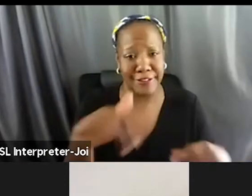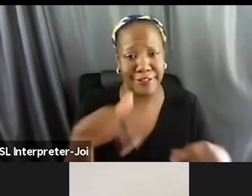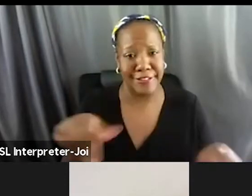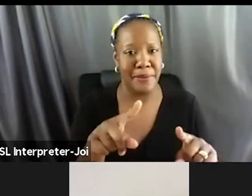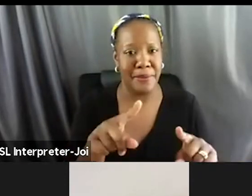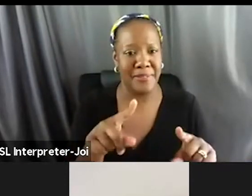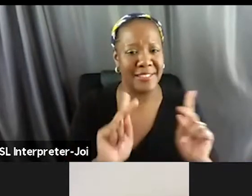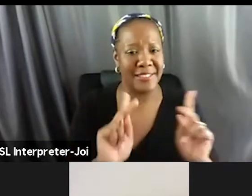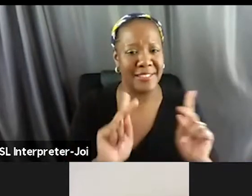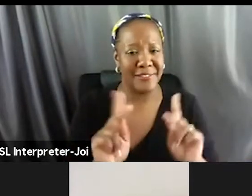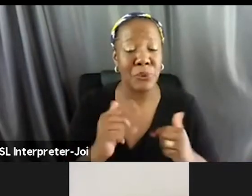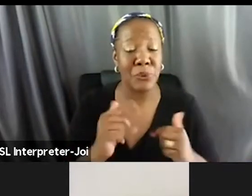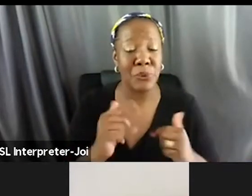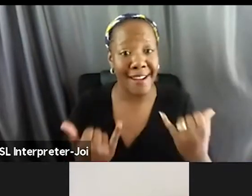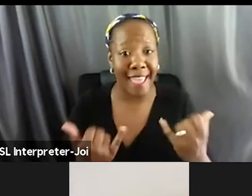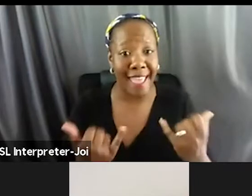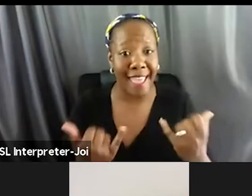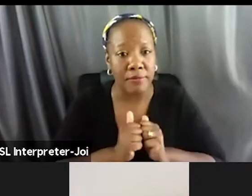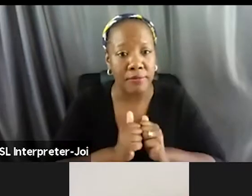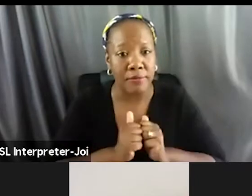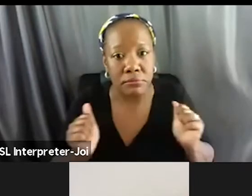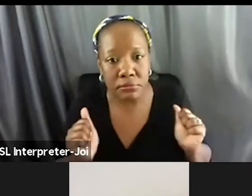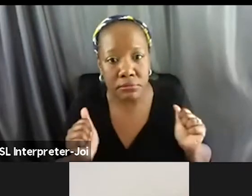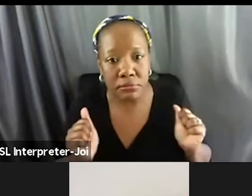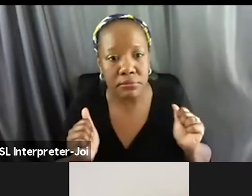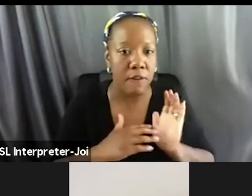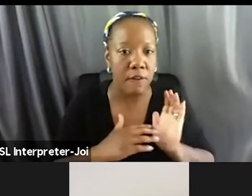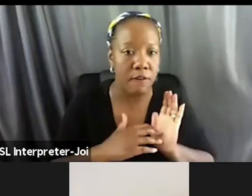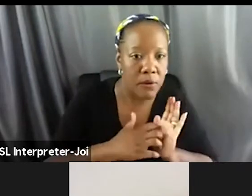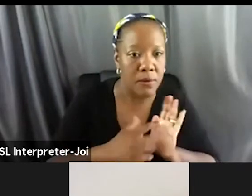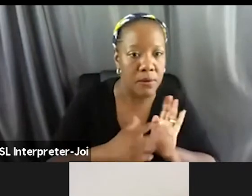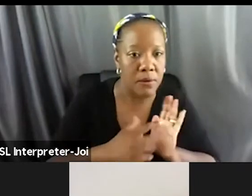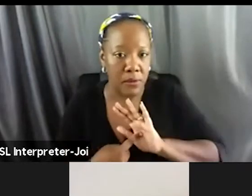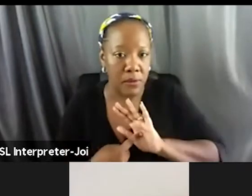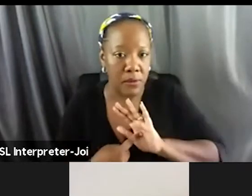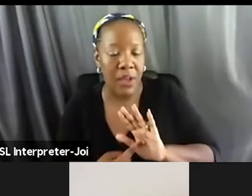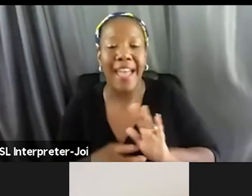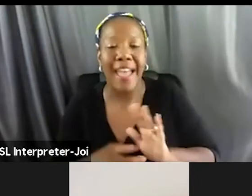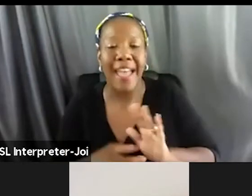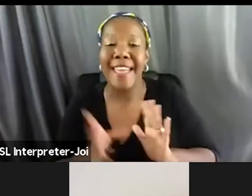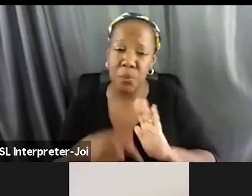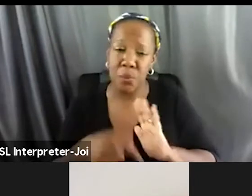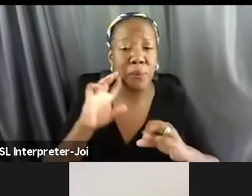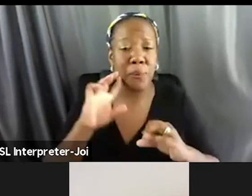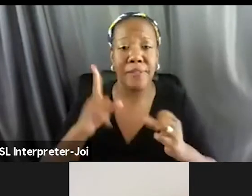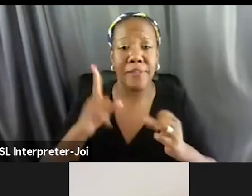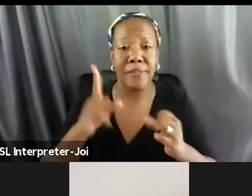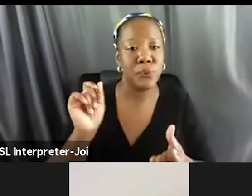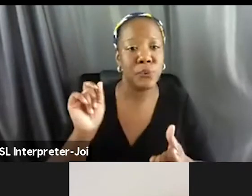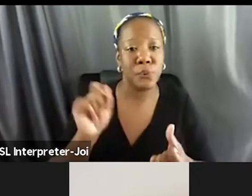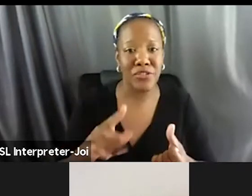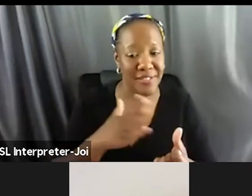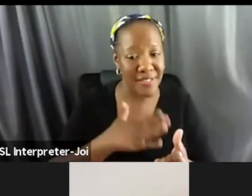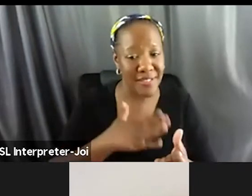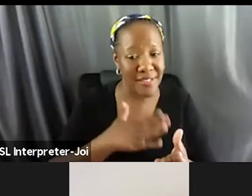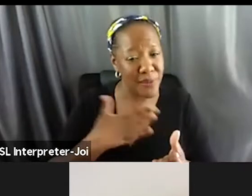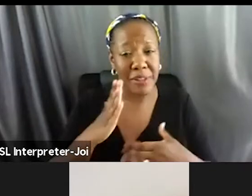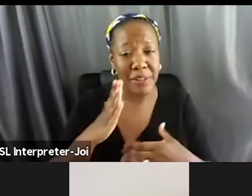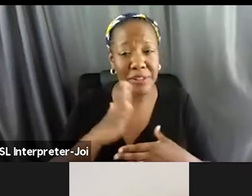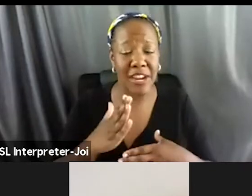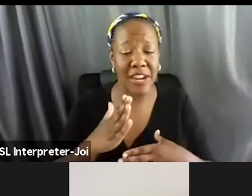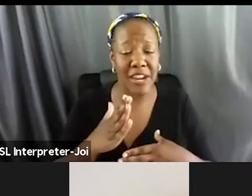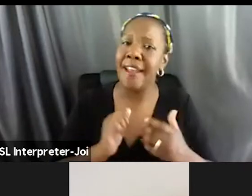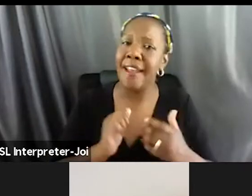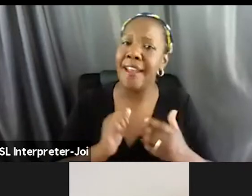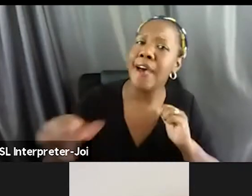basically putting themselves out there and being very vulnerable and upfront. And it shows with this first question that they were very willing to share, which is, how did you